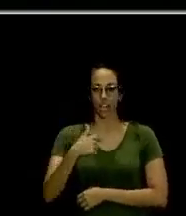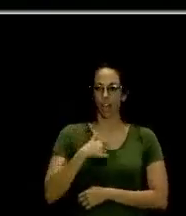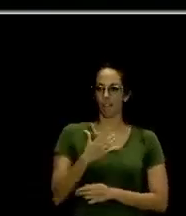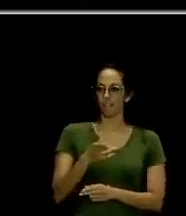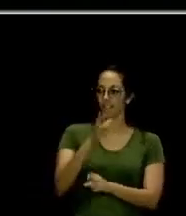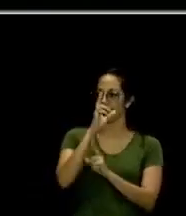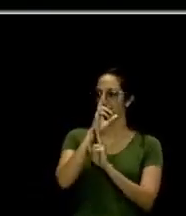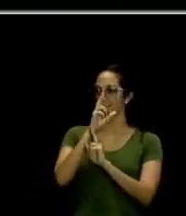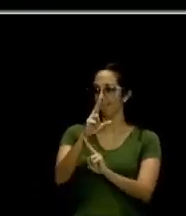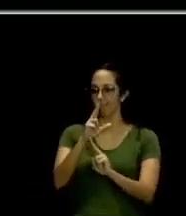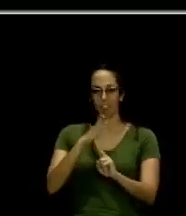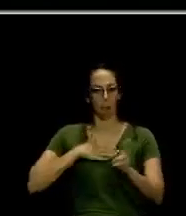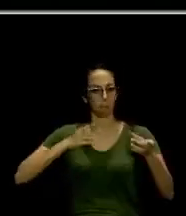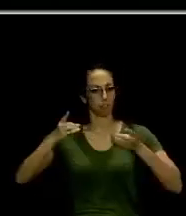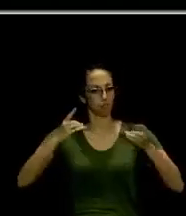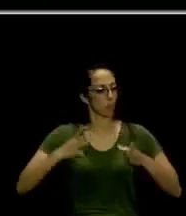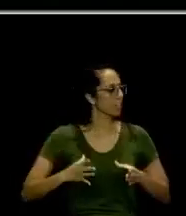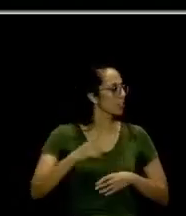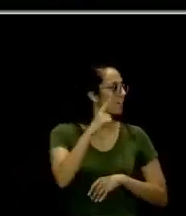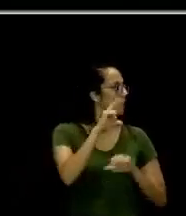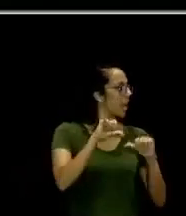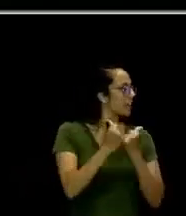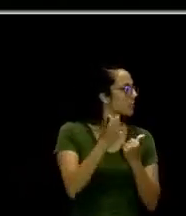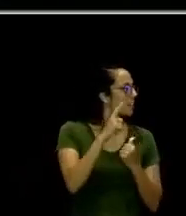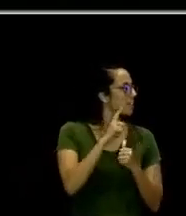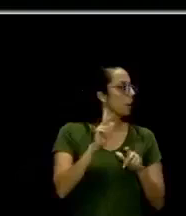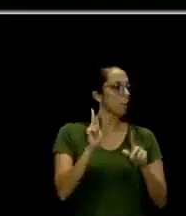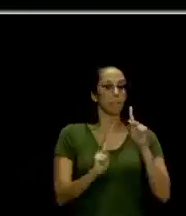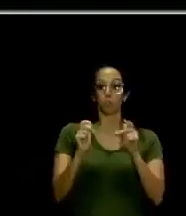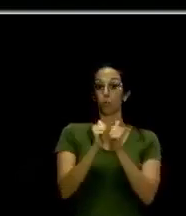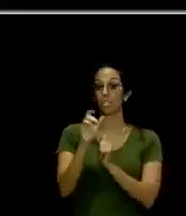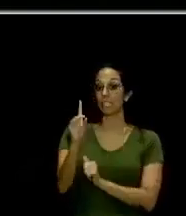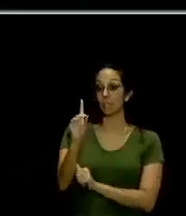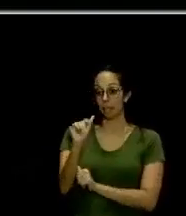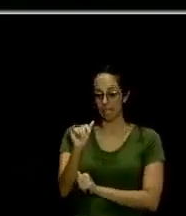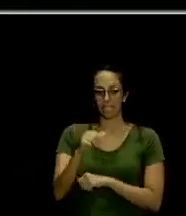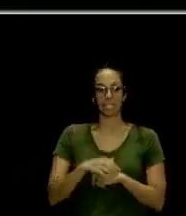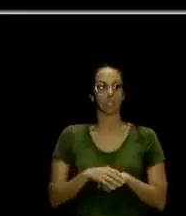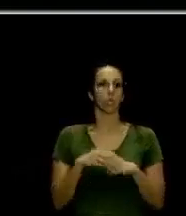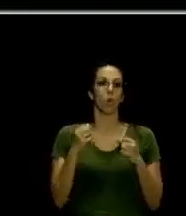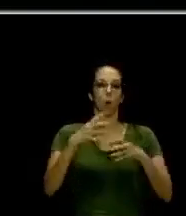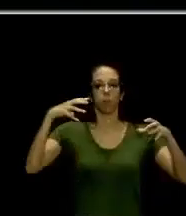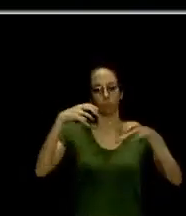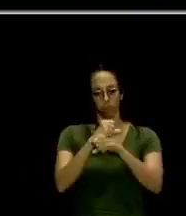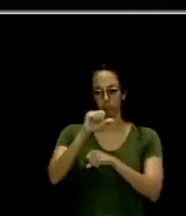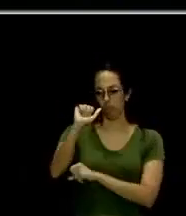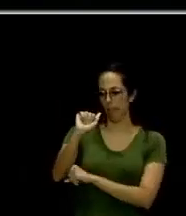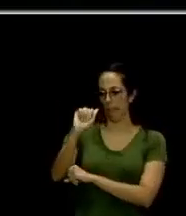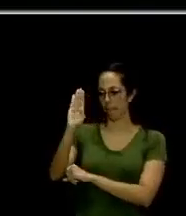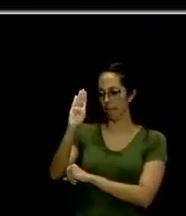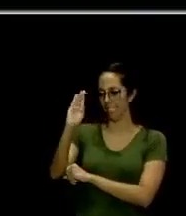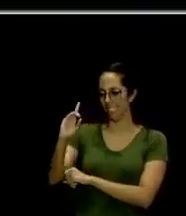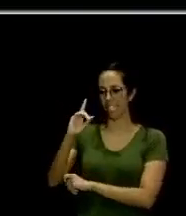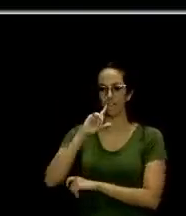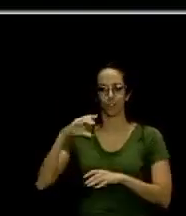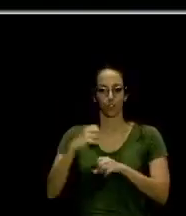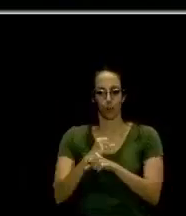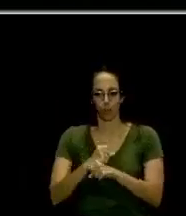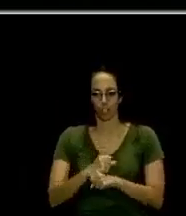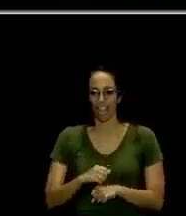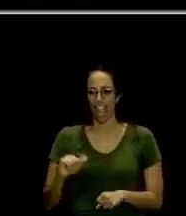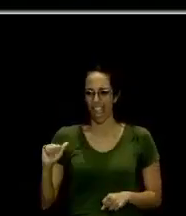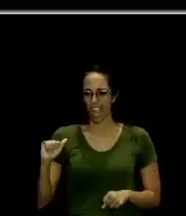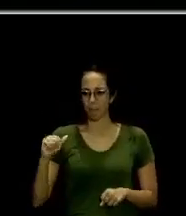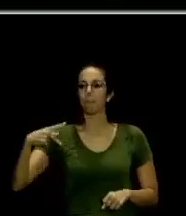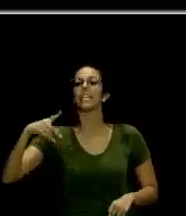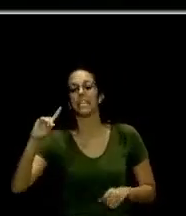of serving as the director for the Agency for Persons with Disabilities, or APD for short. I am thrilled to be back at